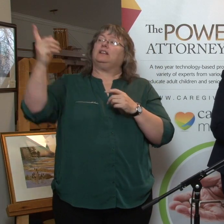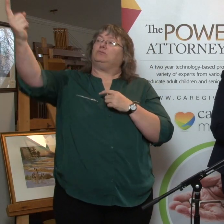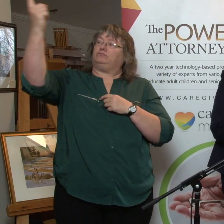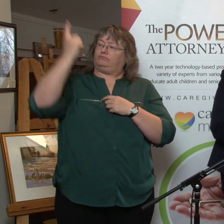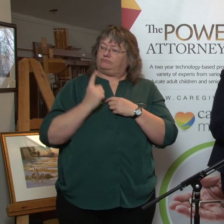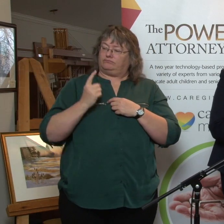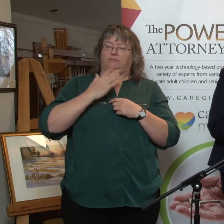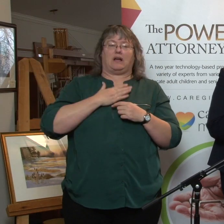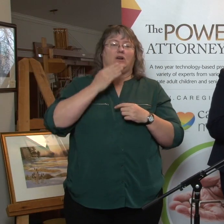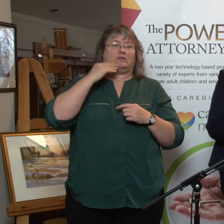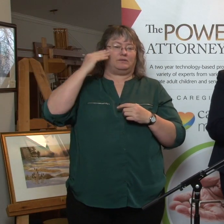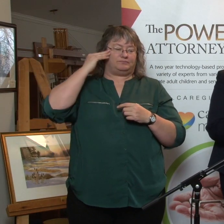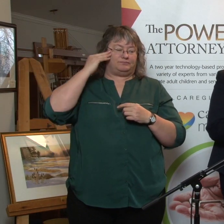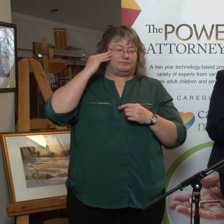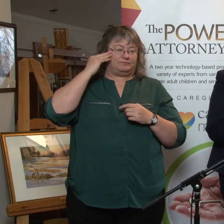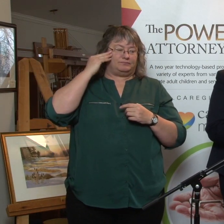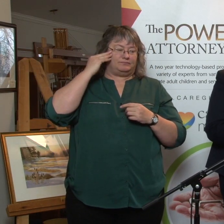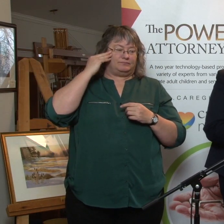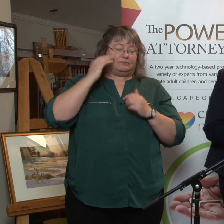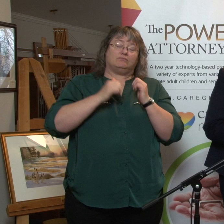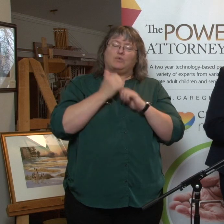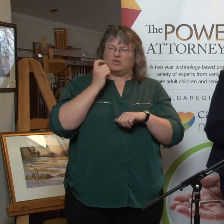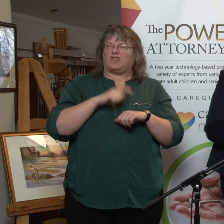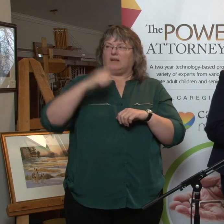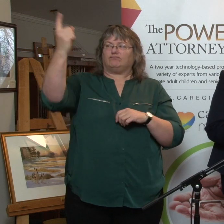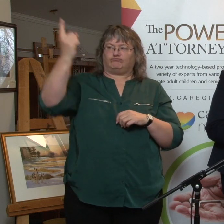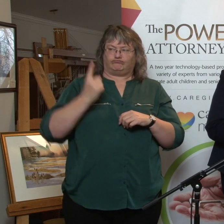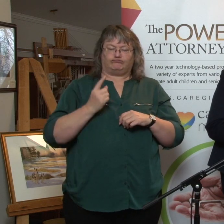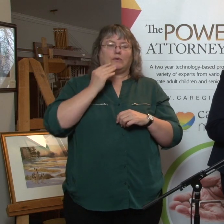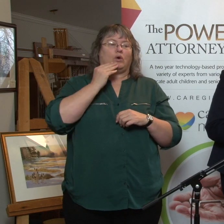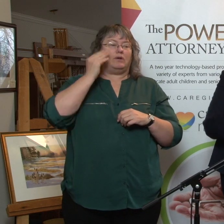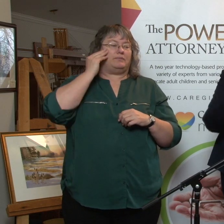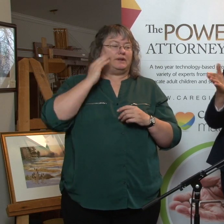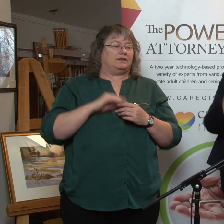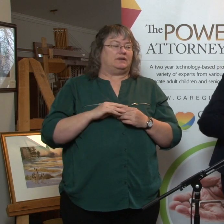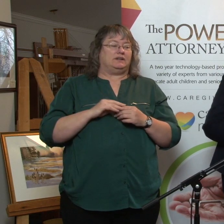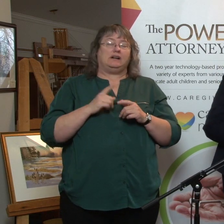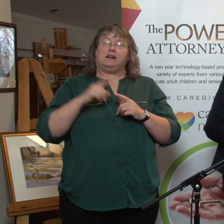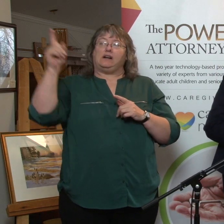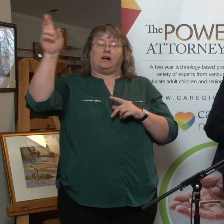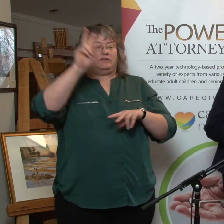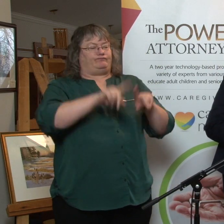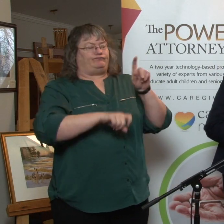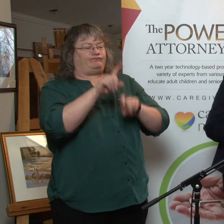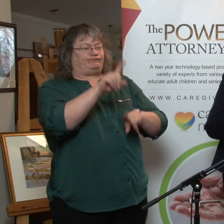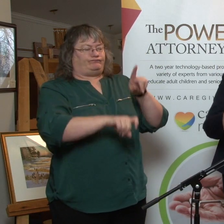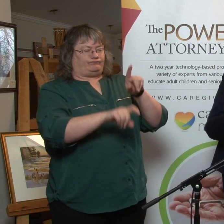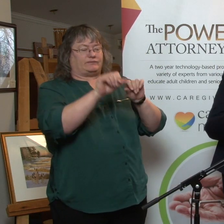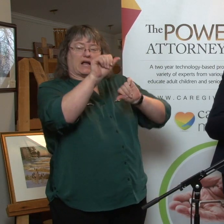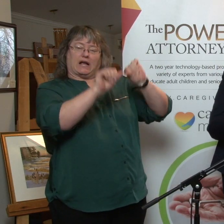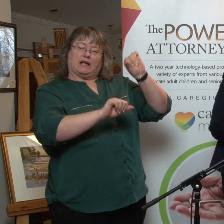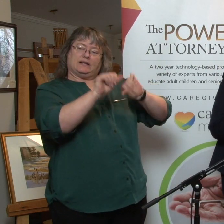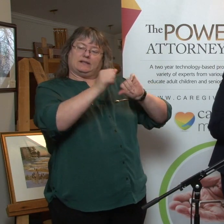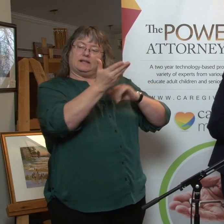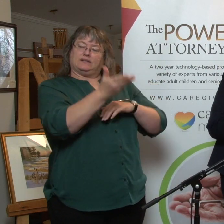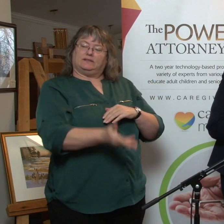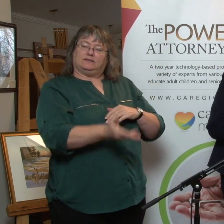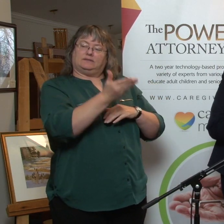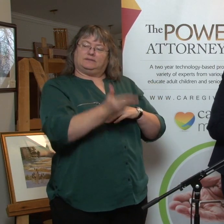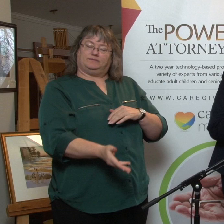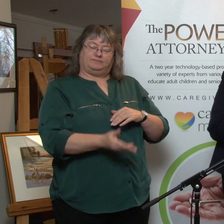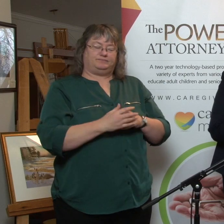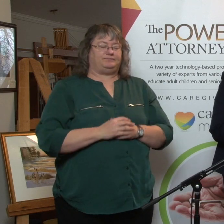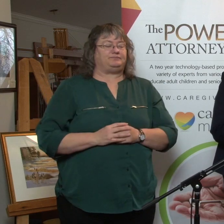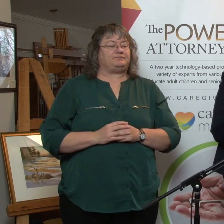to your home, usually comes to your home, and assesses the senior. So they have to make